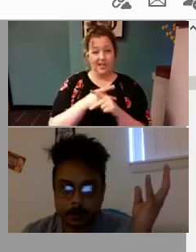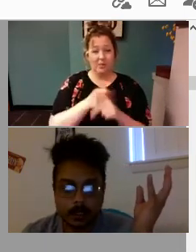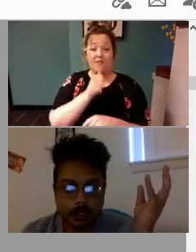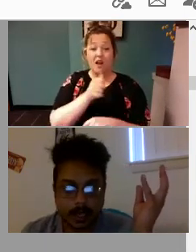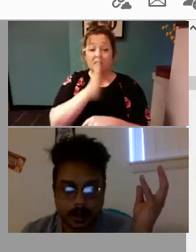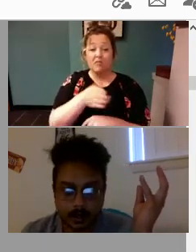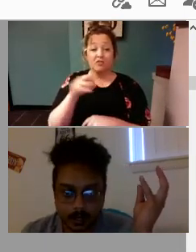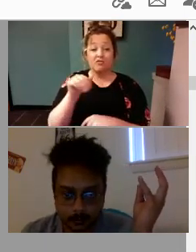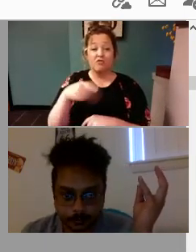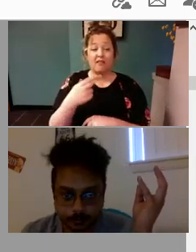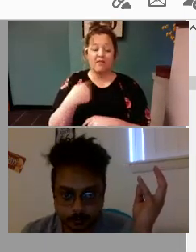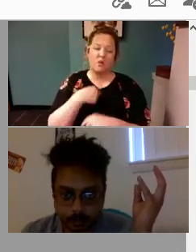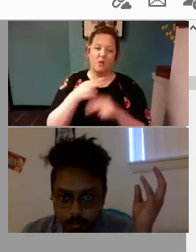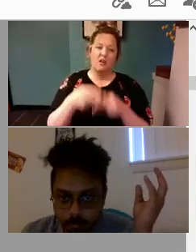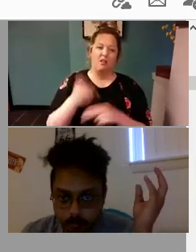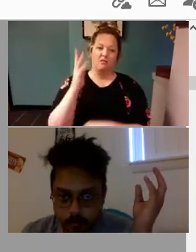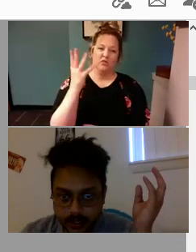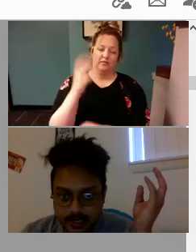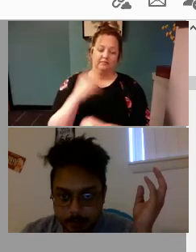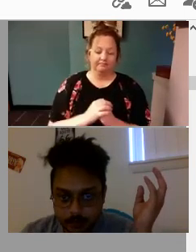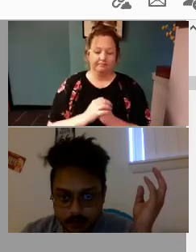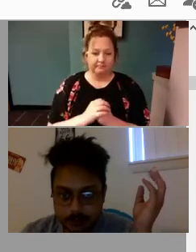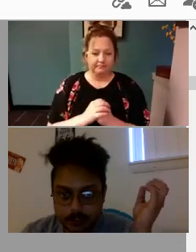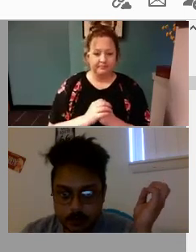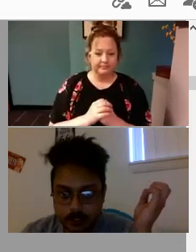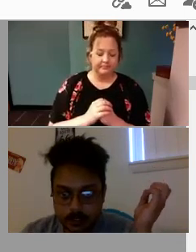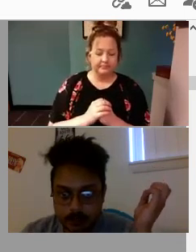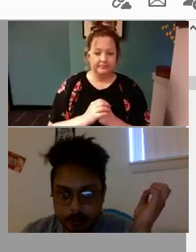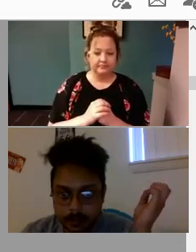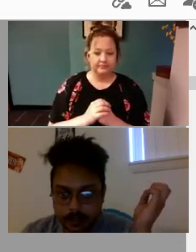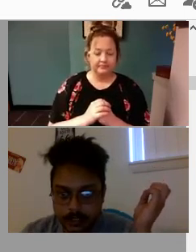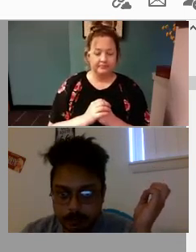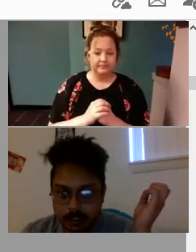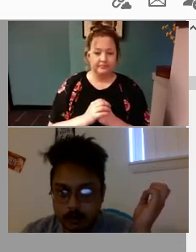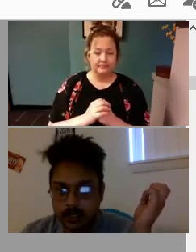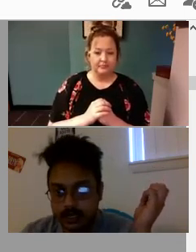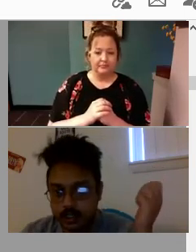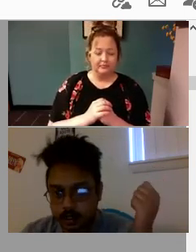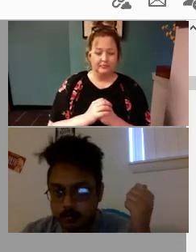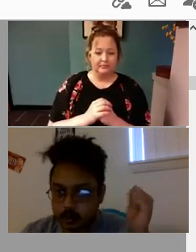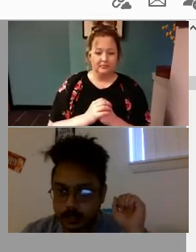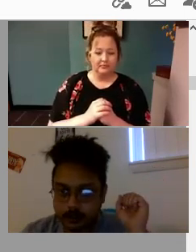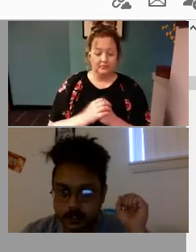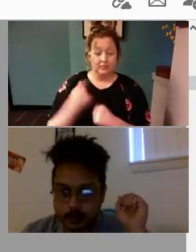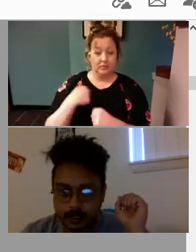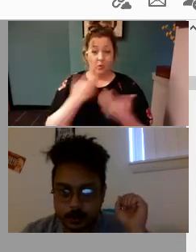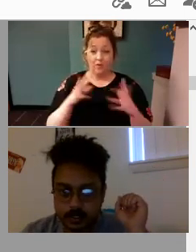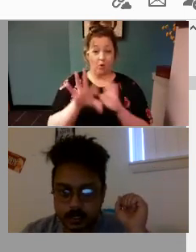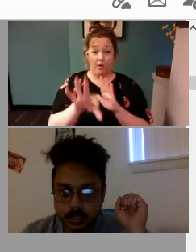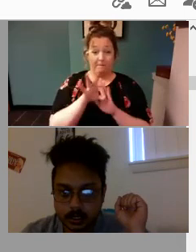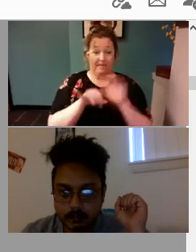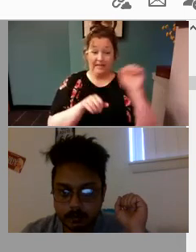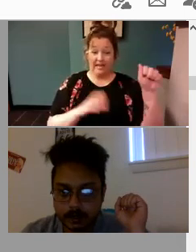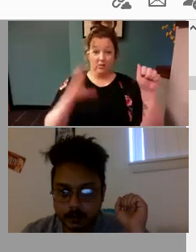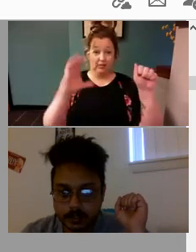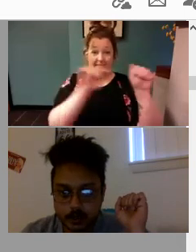trees now. And for example, for this particular thing, we picked this particular edge here. So that was from A to